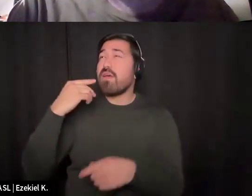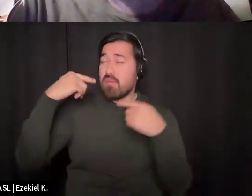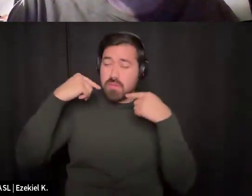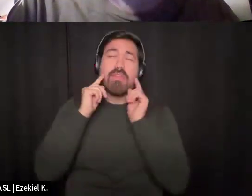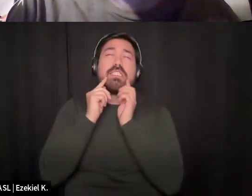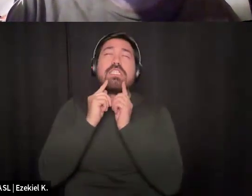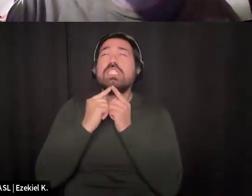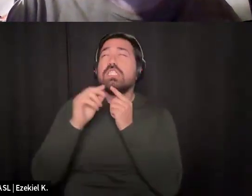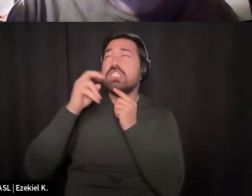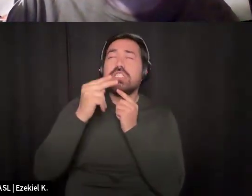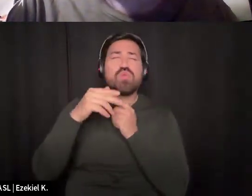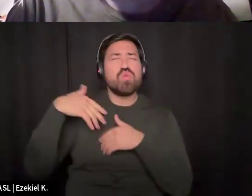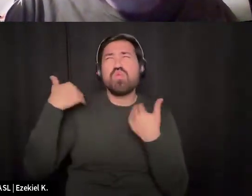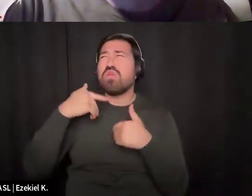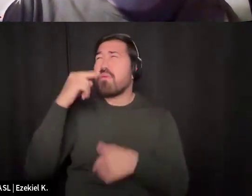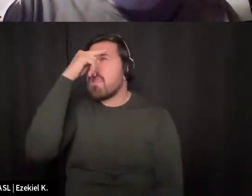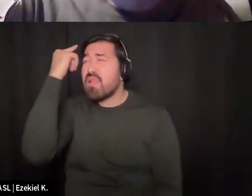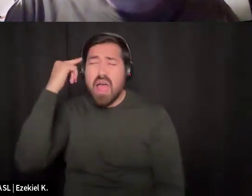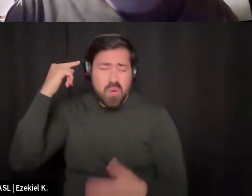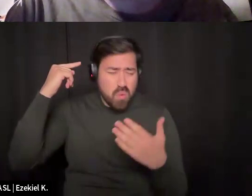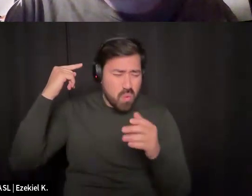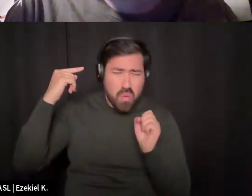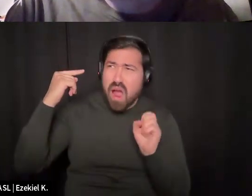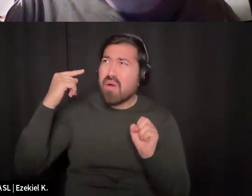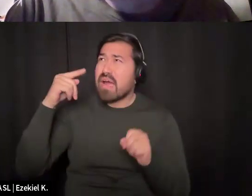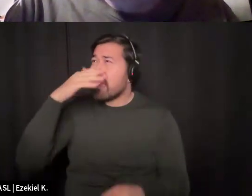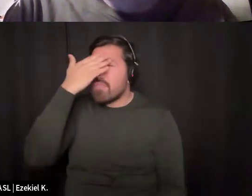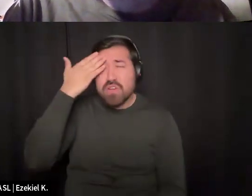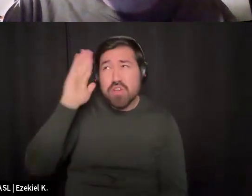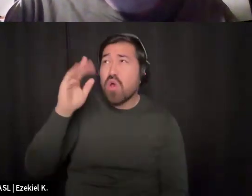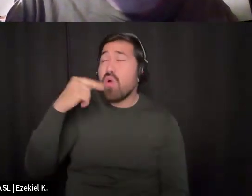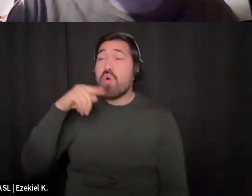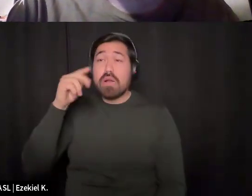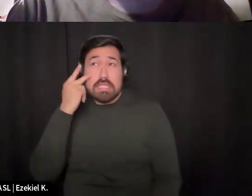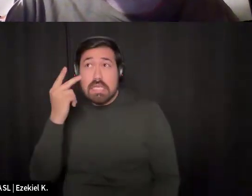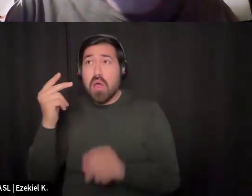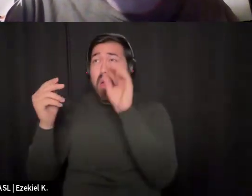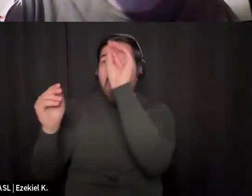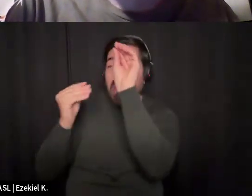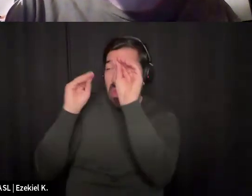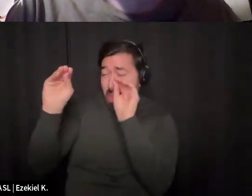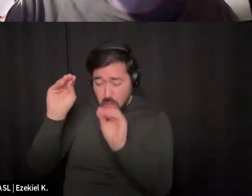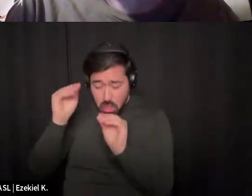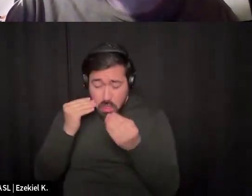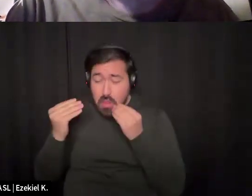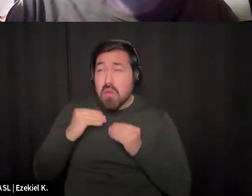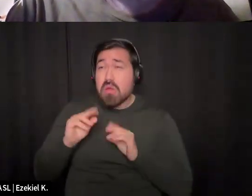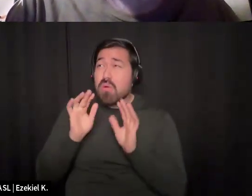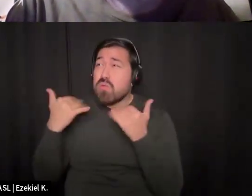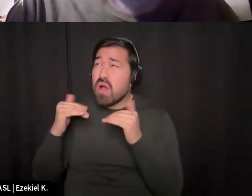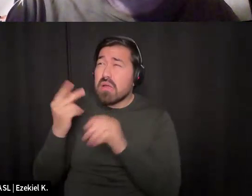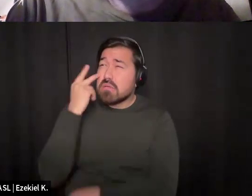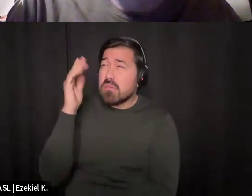of black, and I had no idea that this was here and that was there." And it's a way of